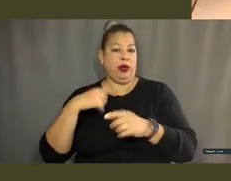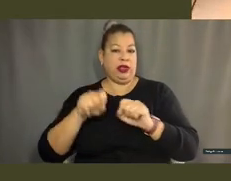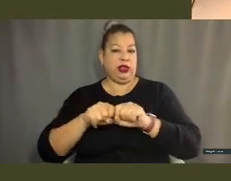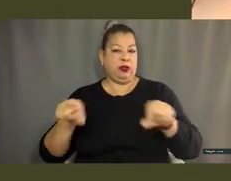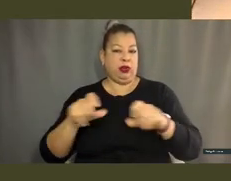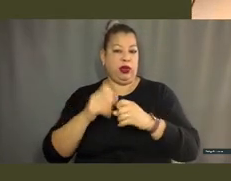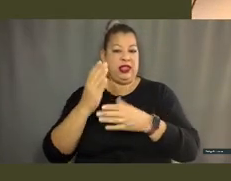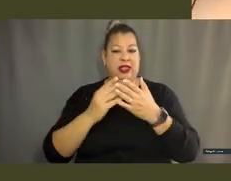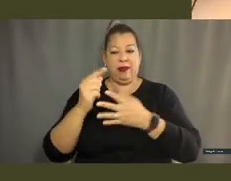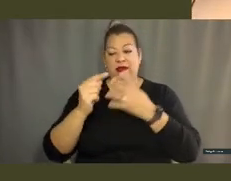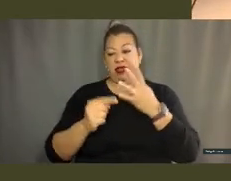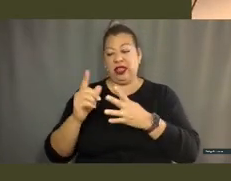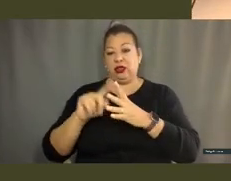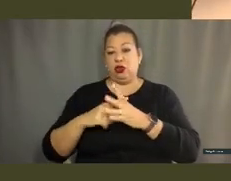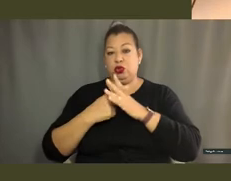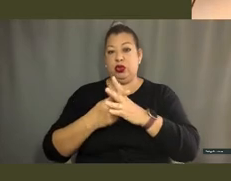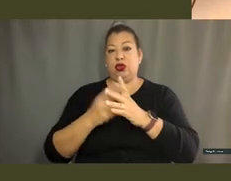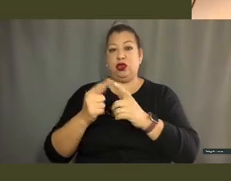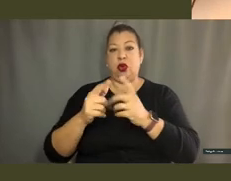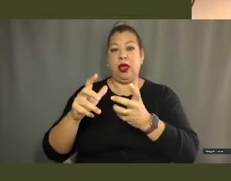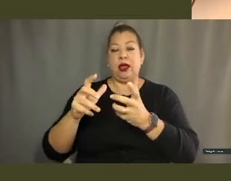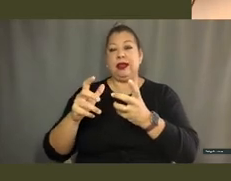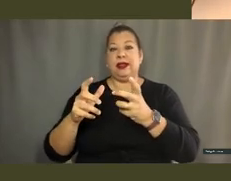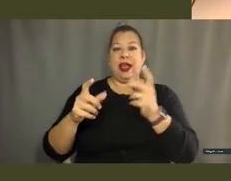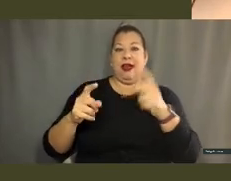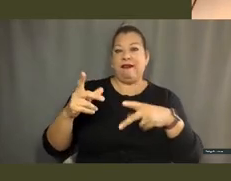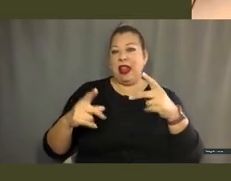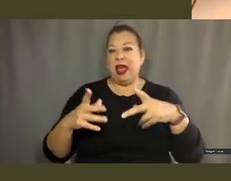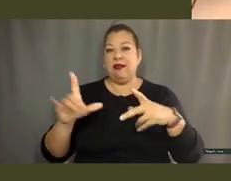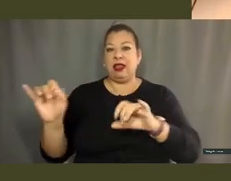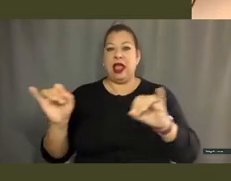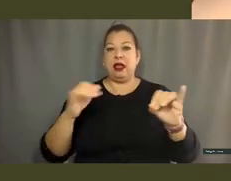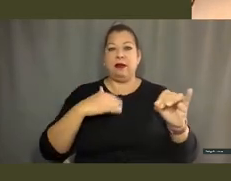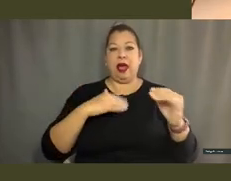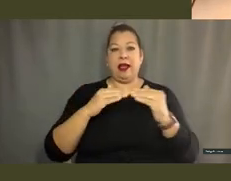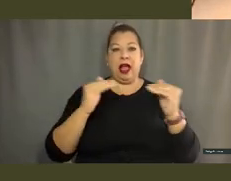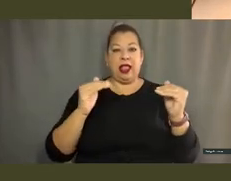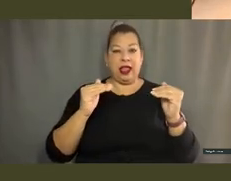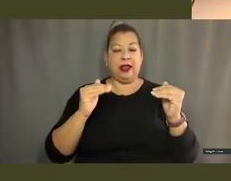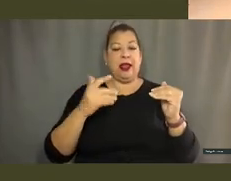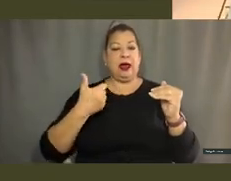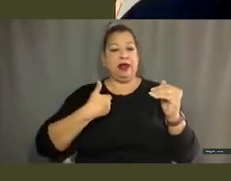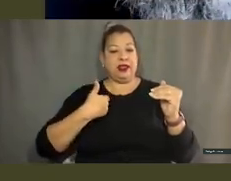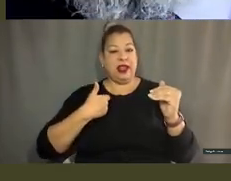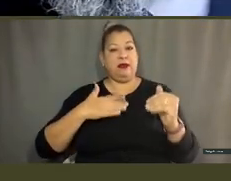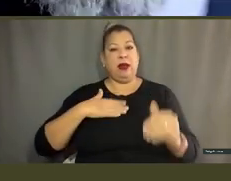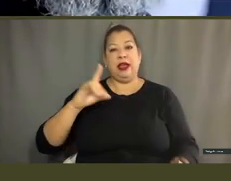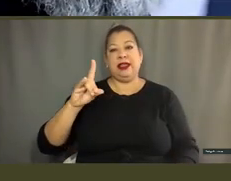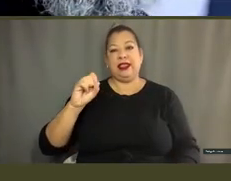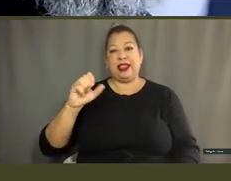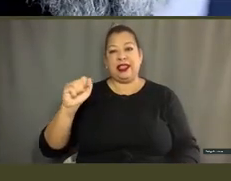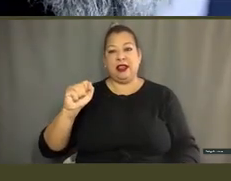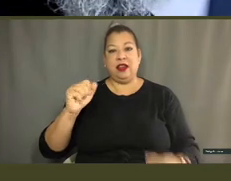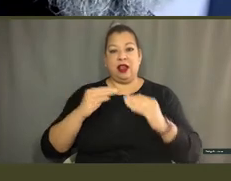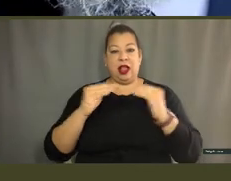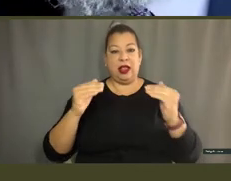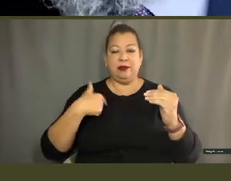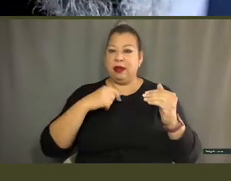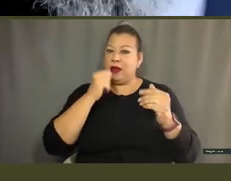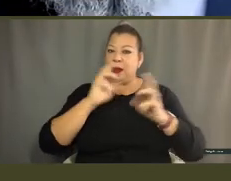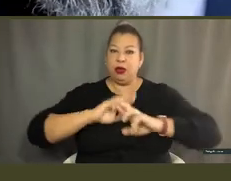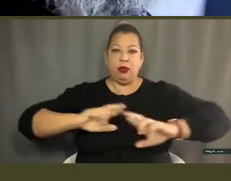sources. So it's a mix. Like my colleague, my DESA colleague, I'm not equipped with the